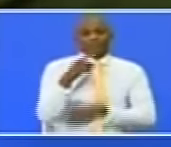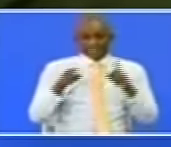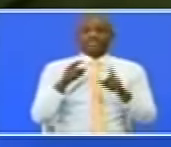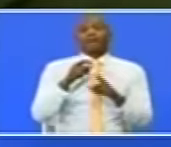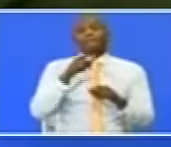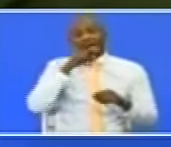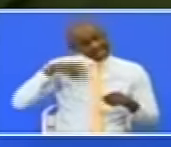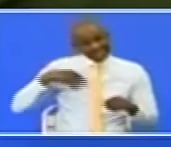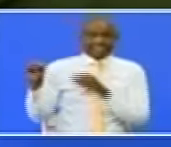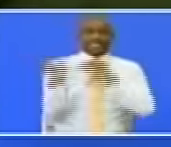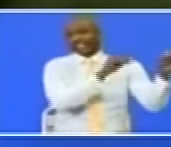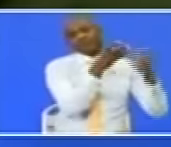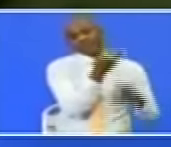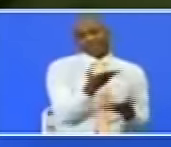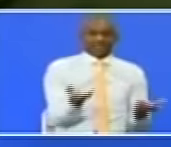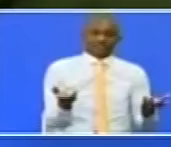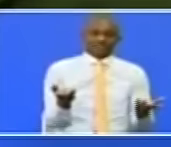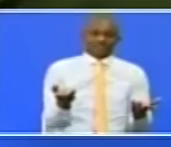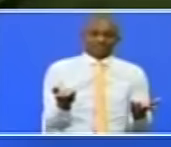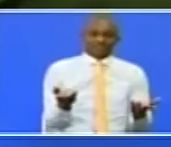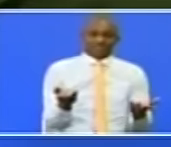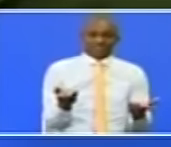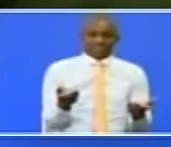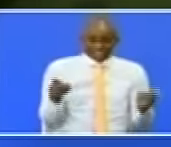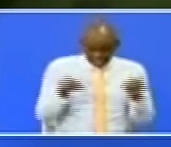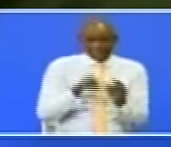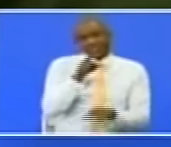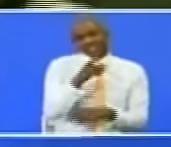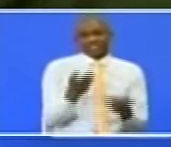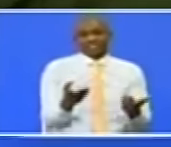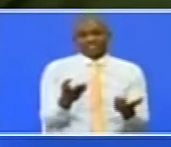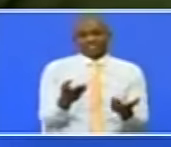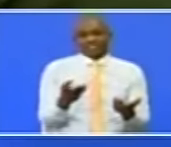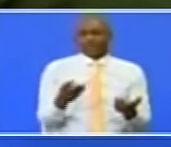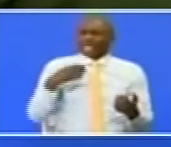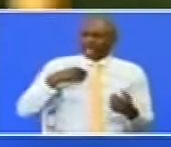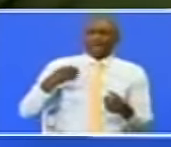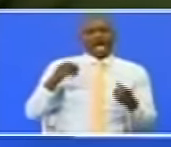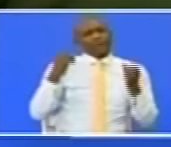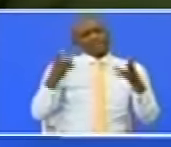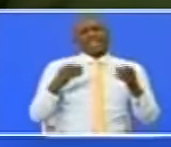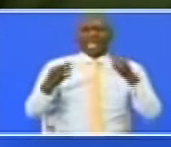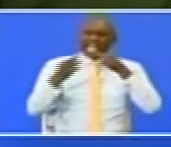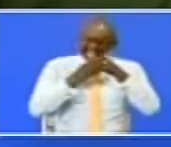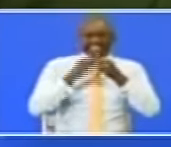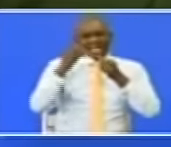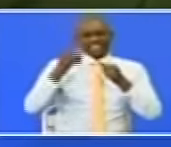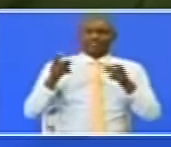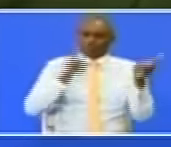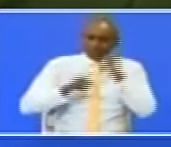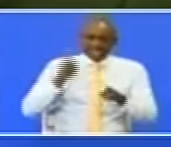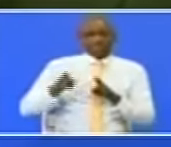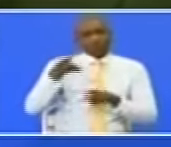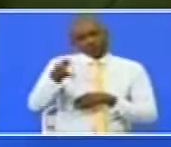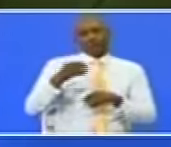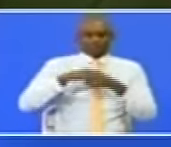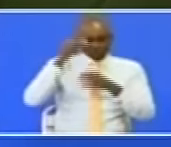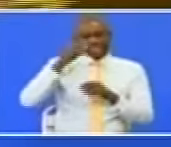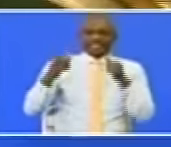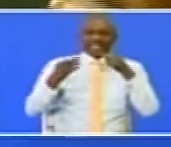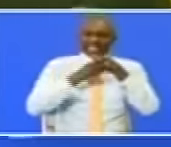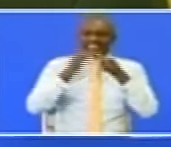transferred, but we had a similar case, and with a population of 800 plus, I don't think